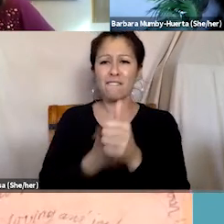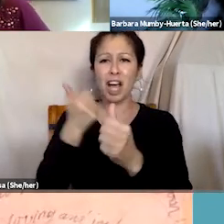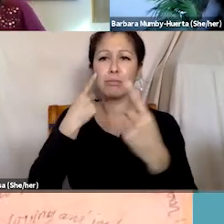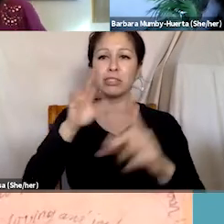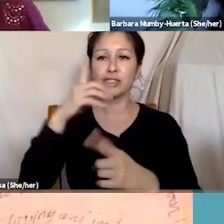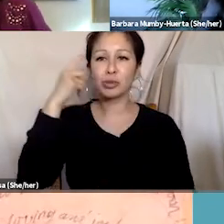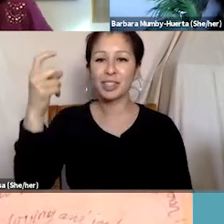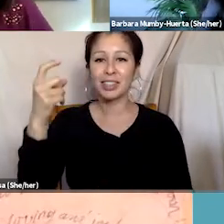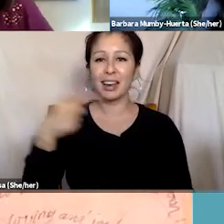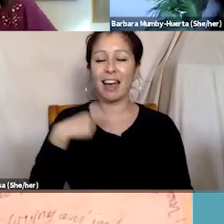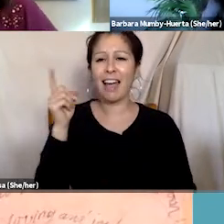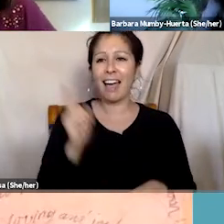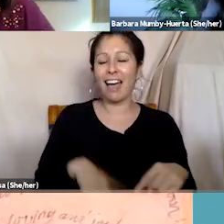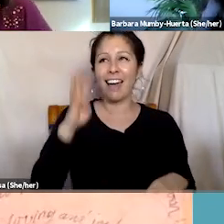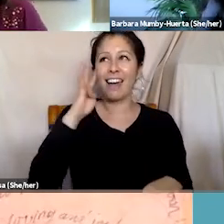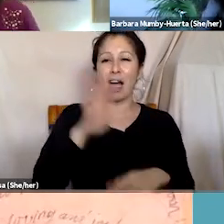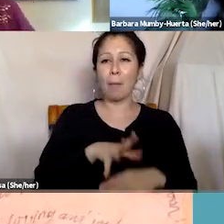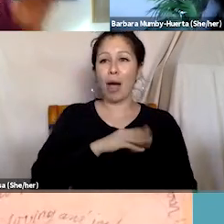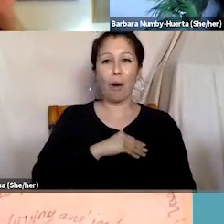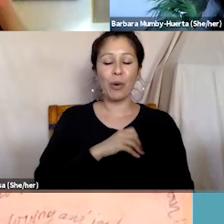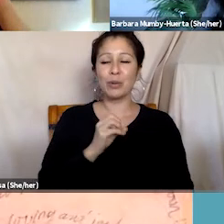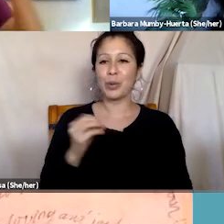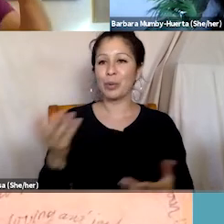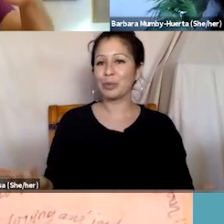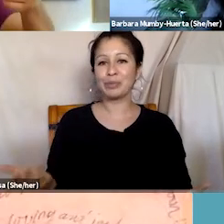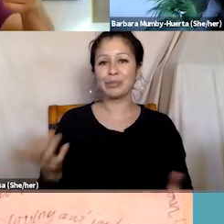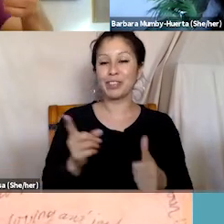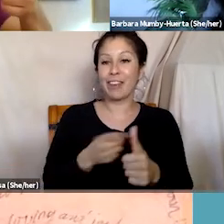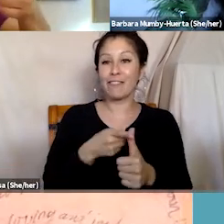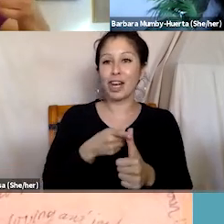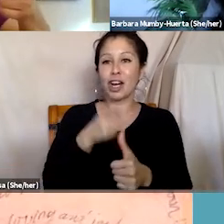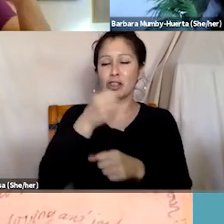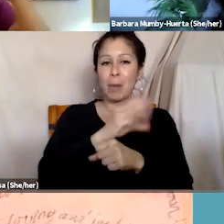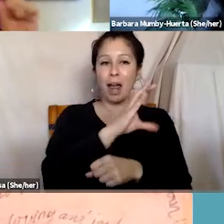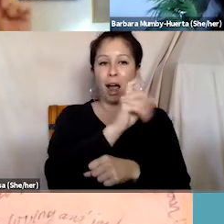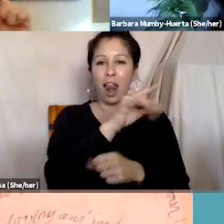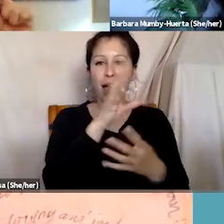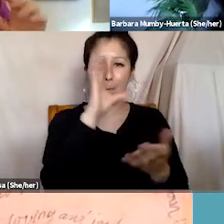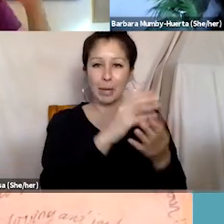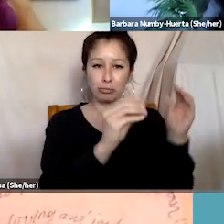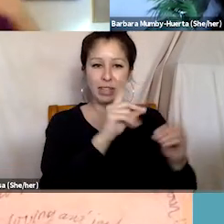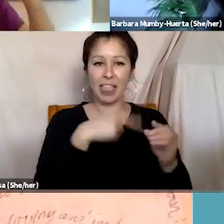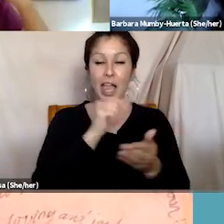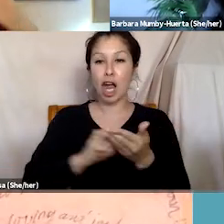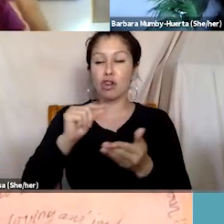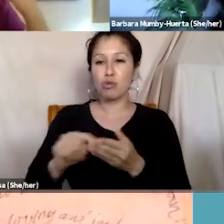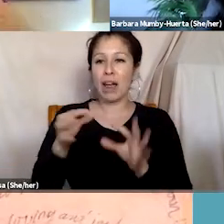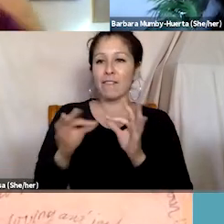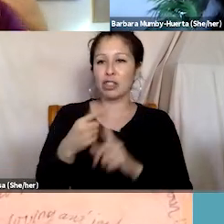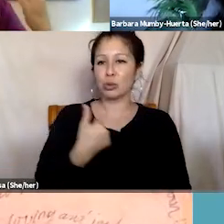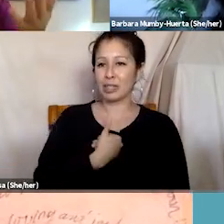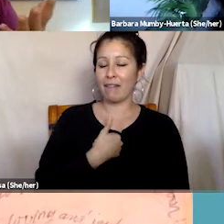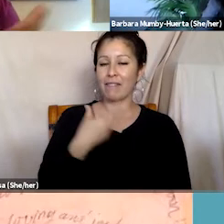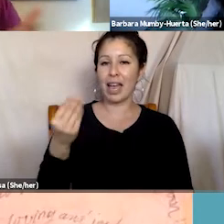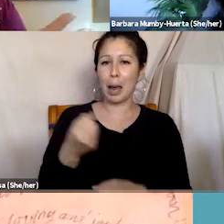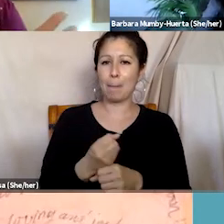it. I could not come up with that on my own. So first you make the collage, then you write kind phrases to yourself. And it